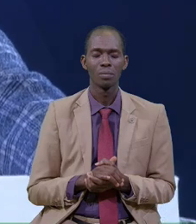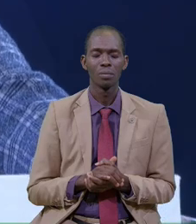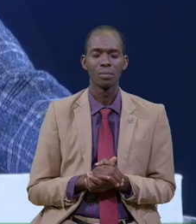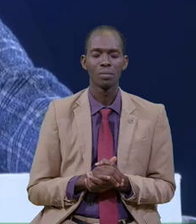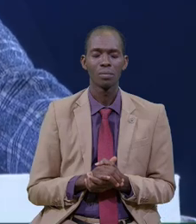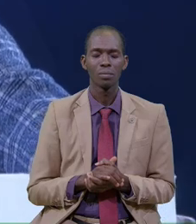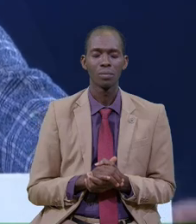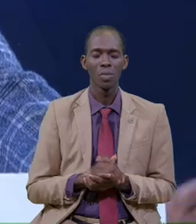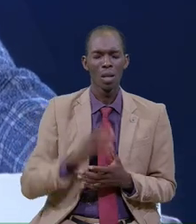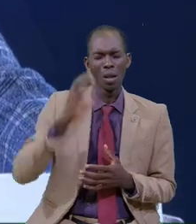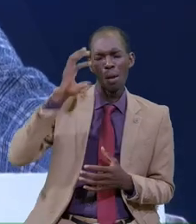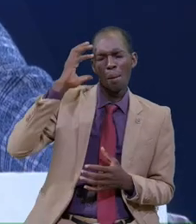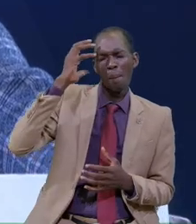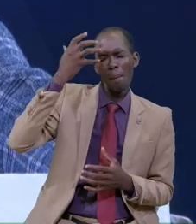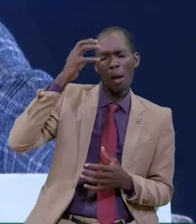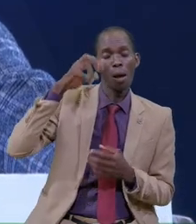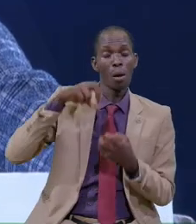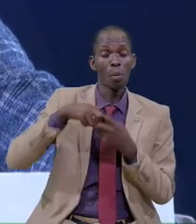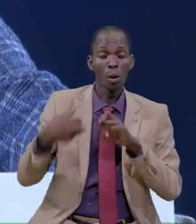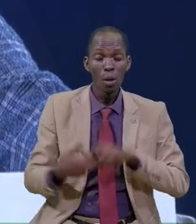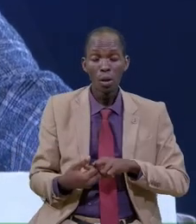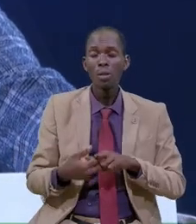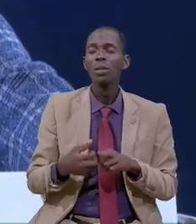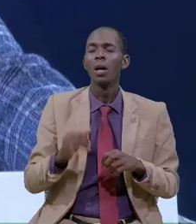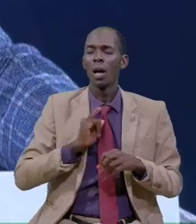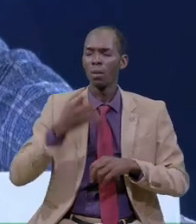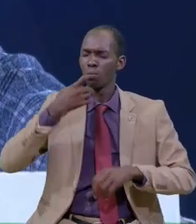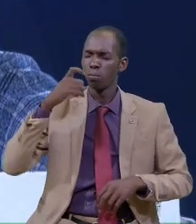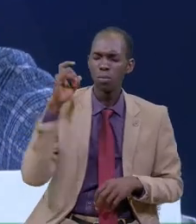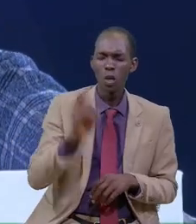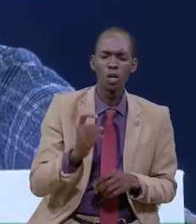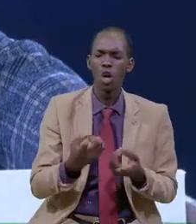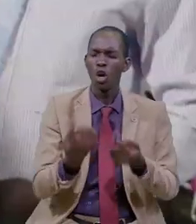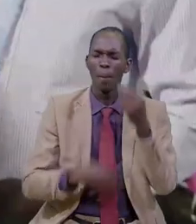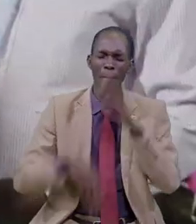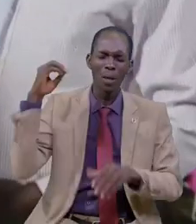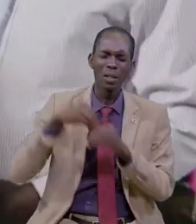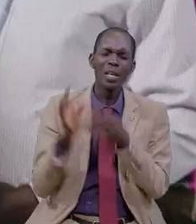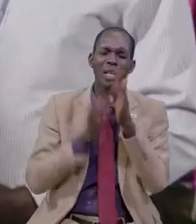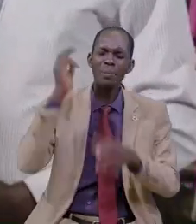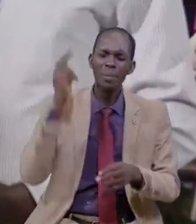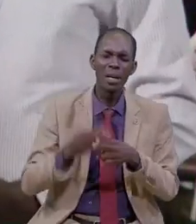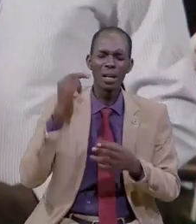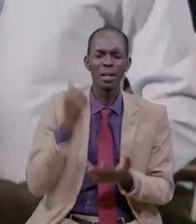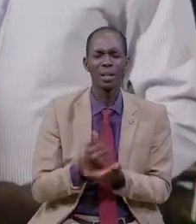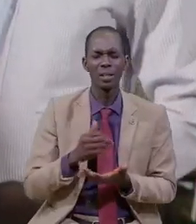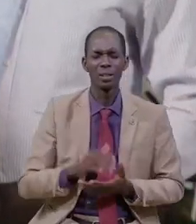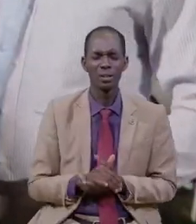Mental problem, lunacy, I command, come out in Jesus' name.